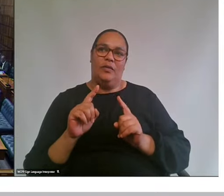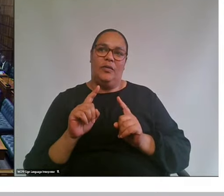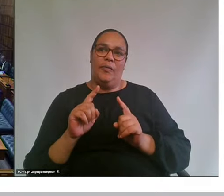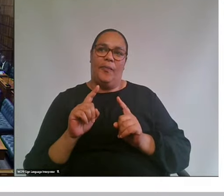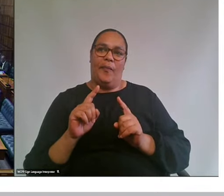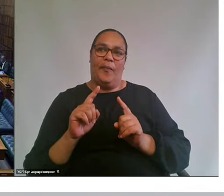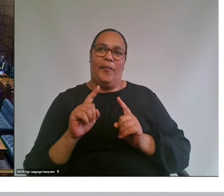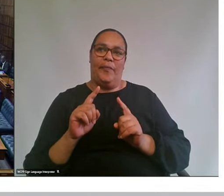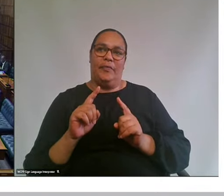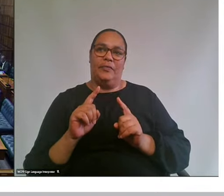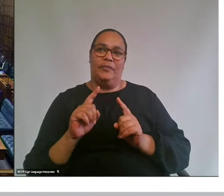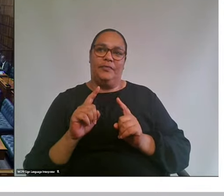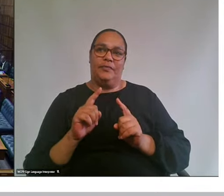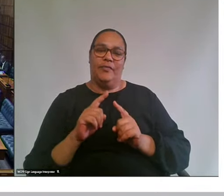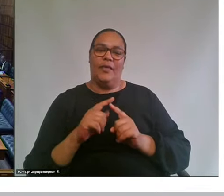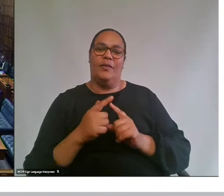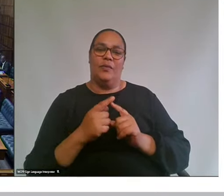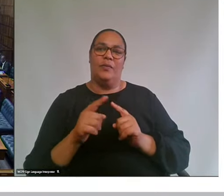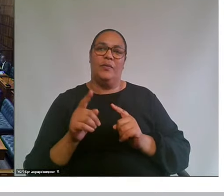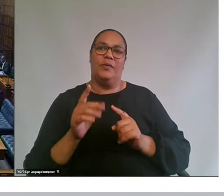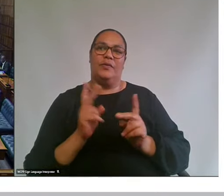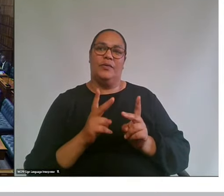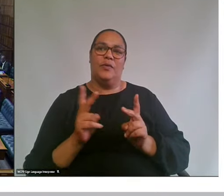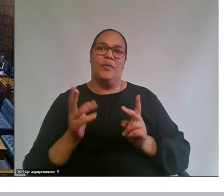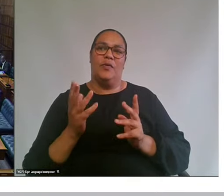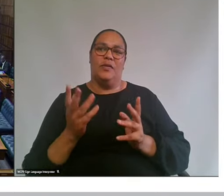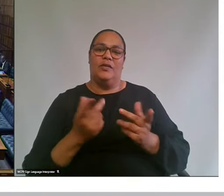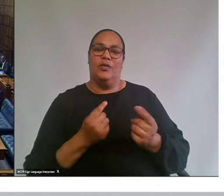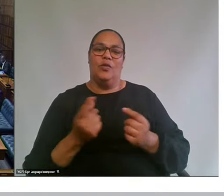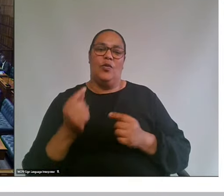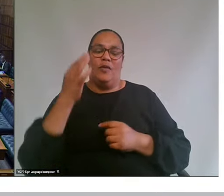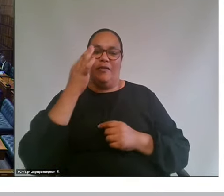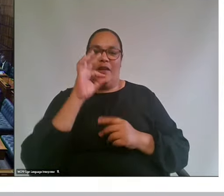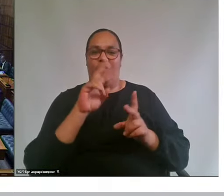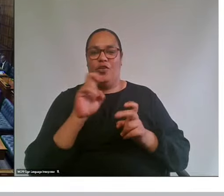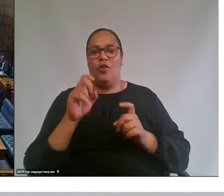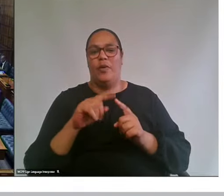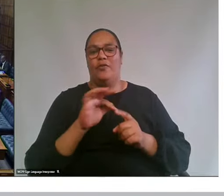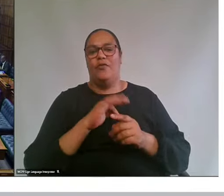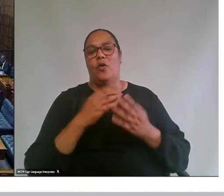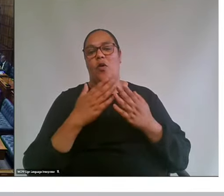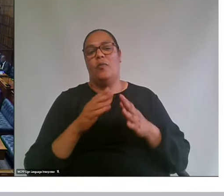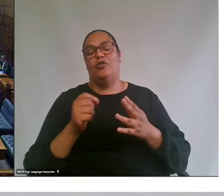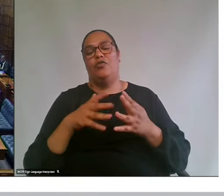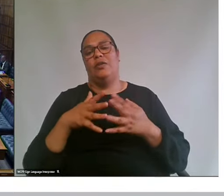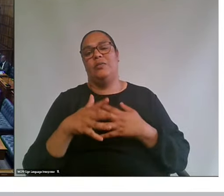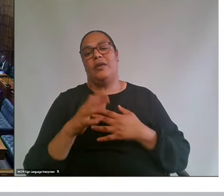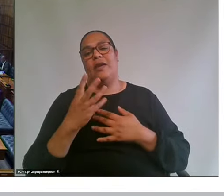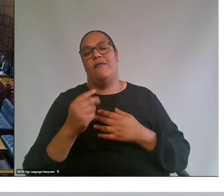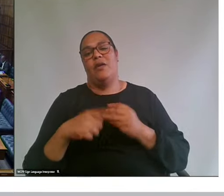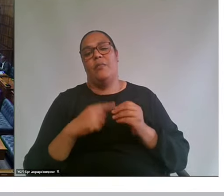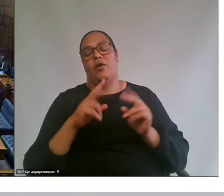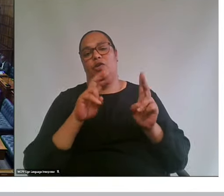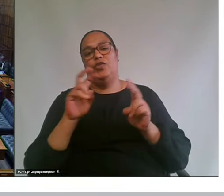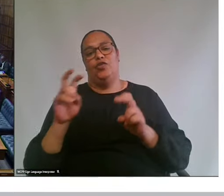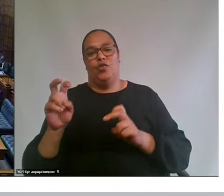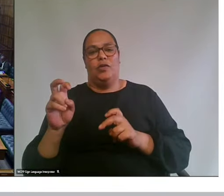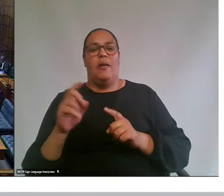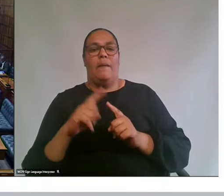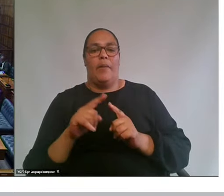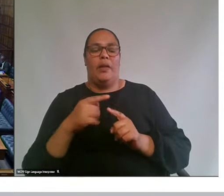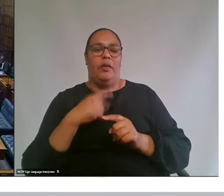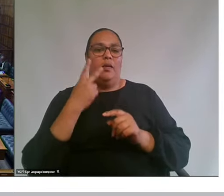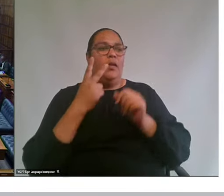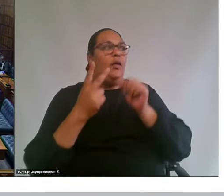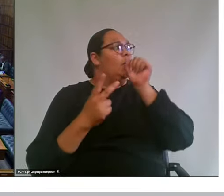and I thought normally when we deal with issues of government we are always open and transparent about issues but then I